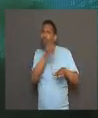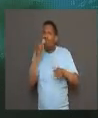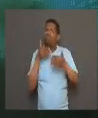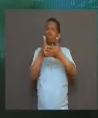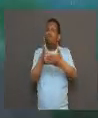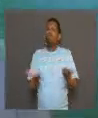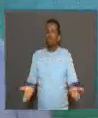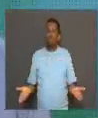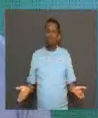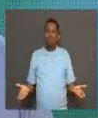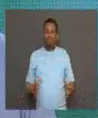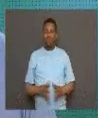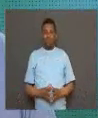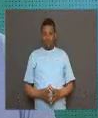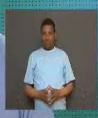reach?